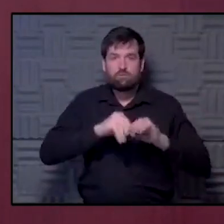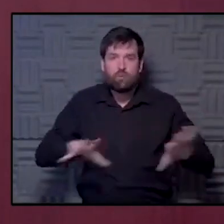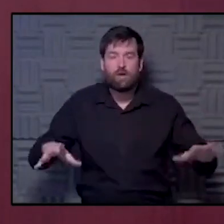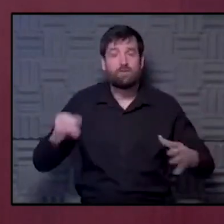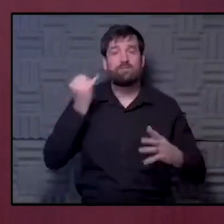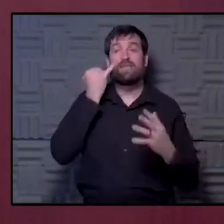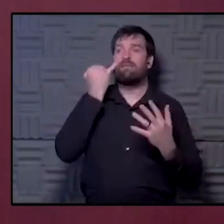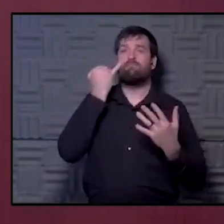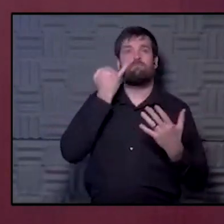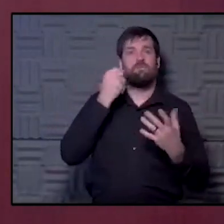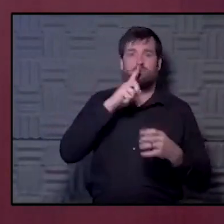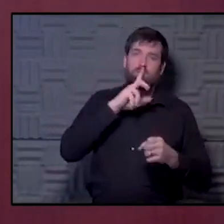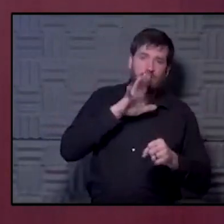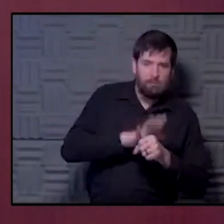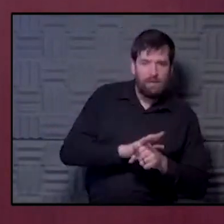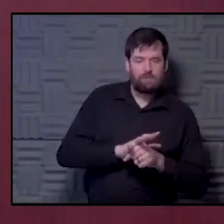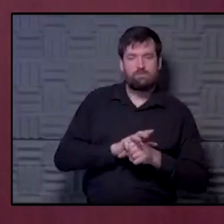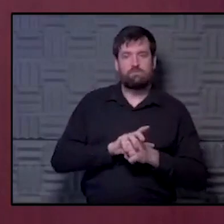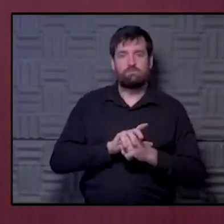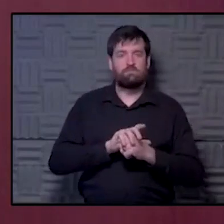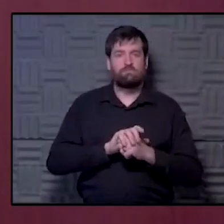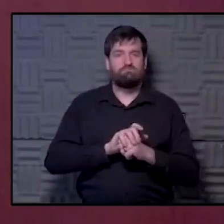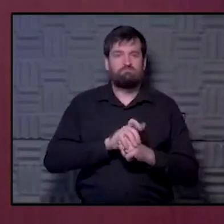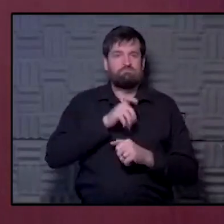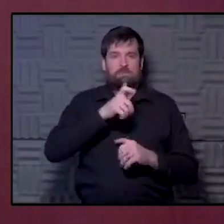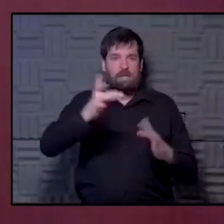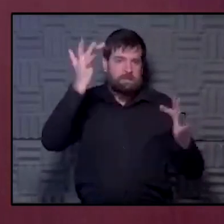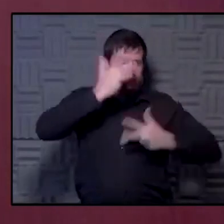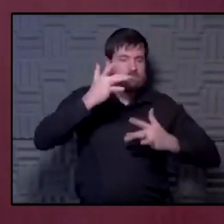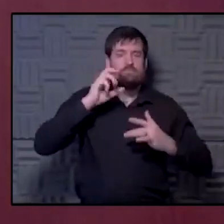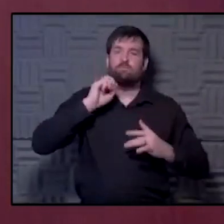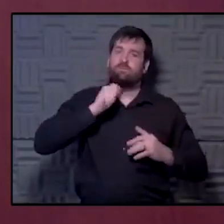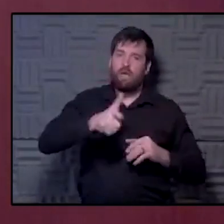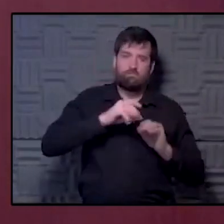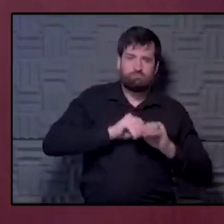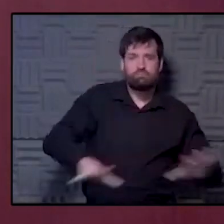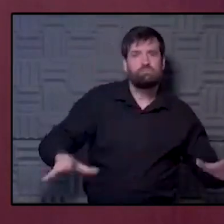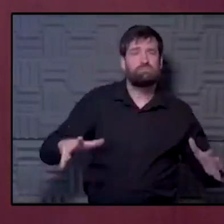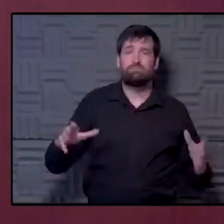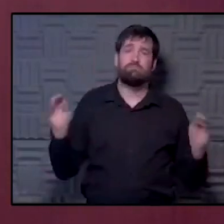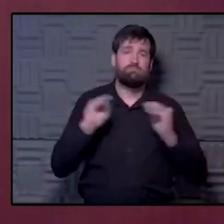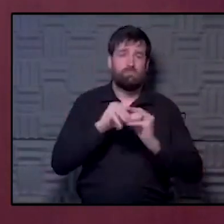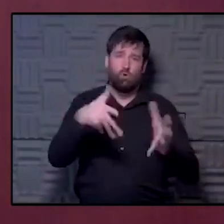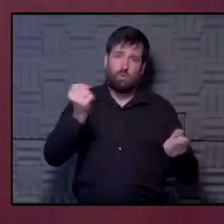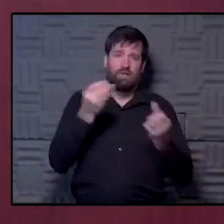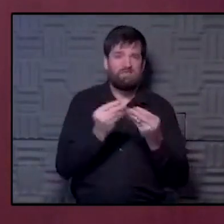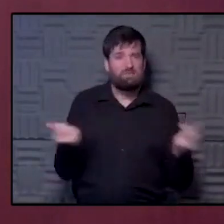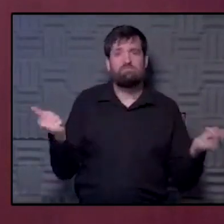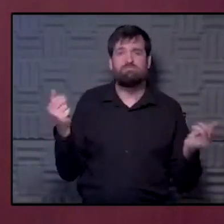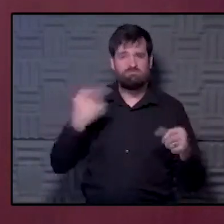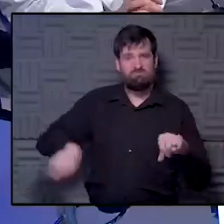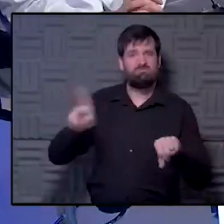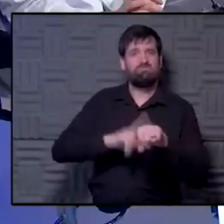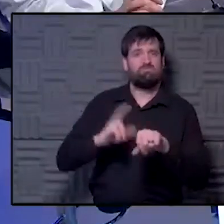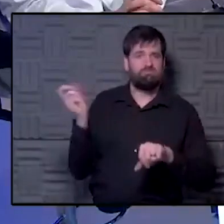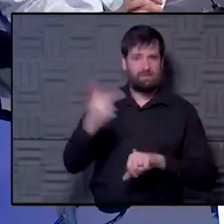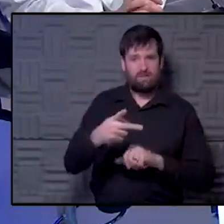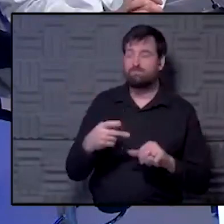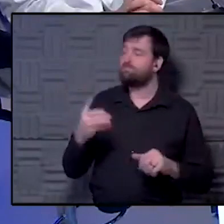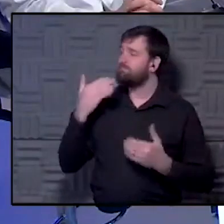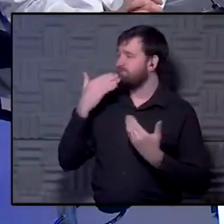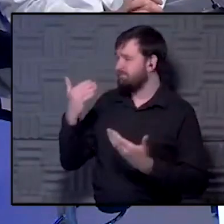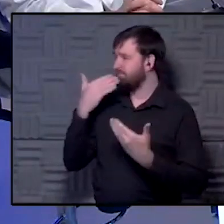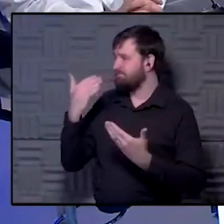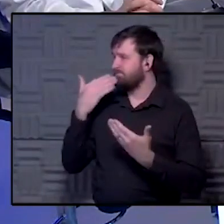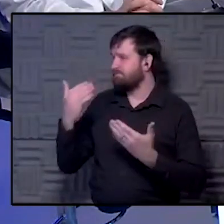we would simply commit to neither get nor give the virus, we would come out of this much more quickly and return to normal. Yeah, thank